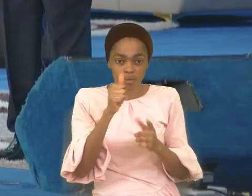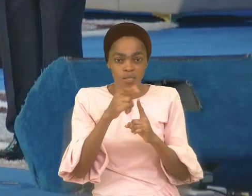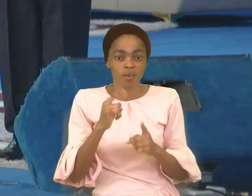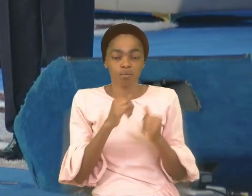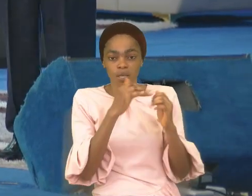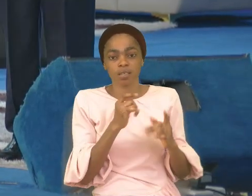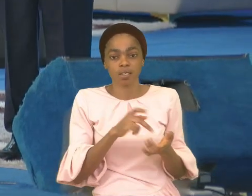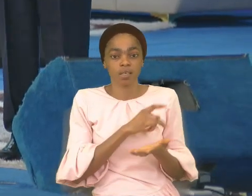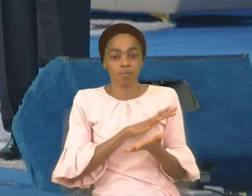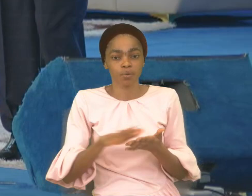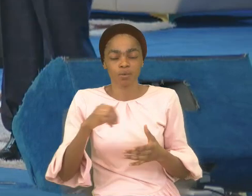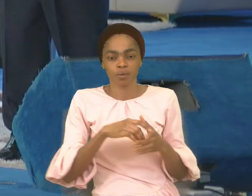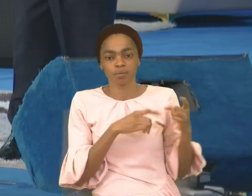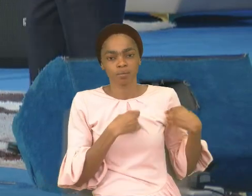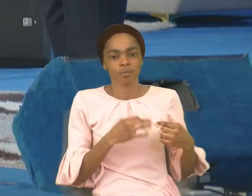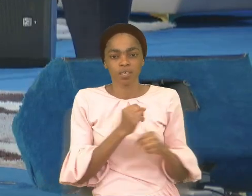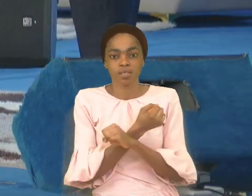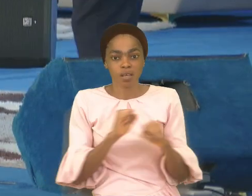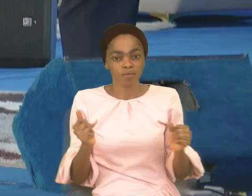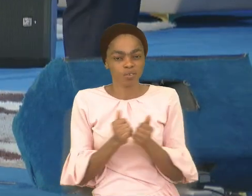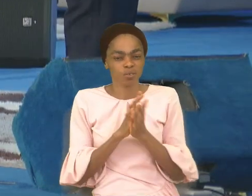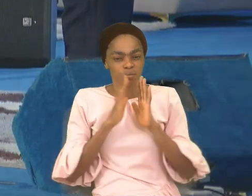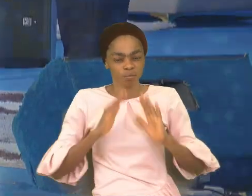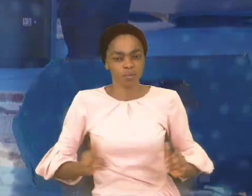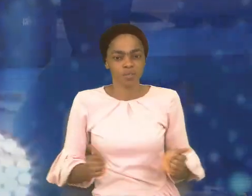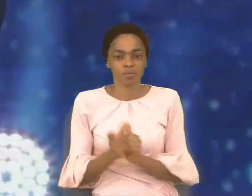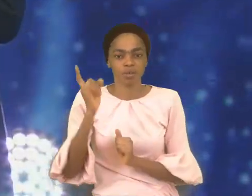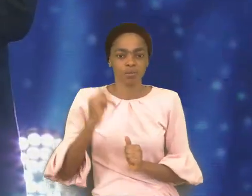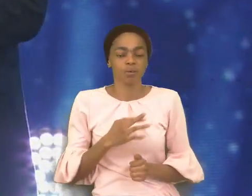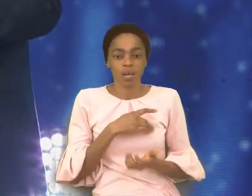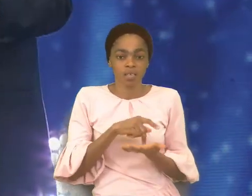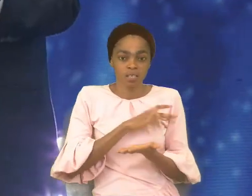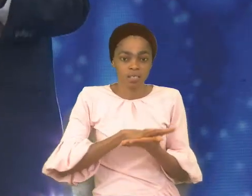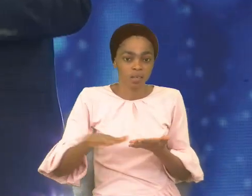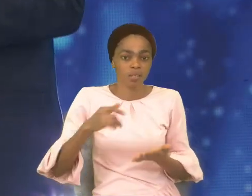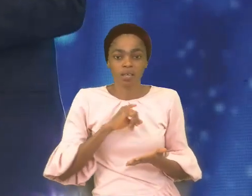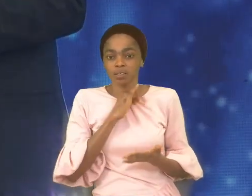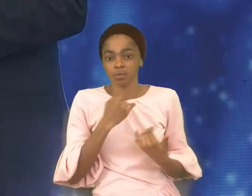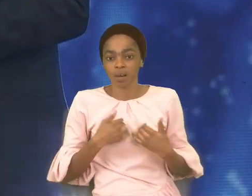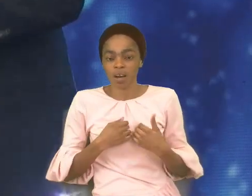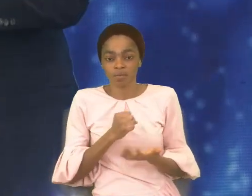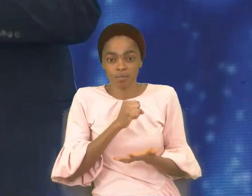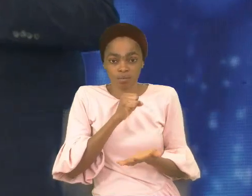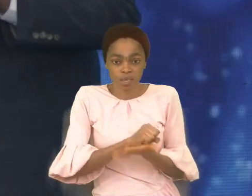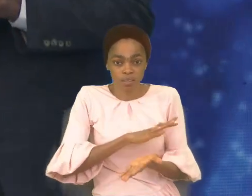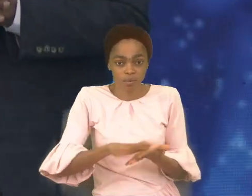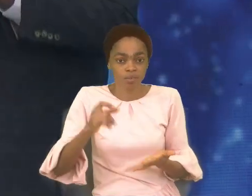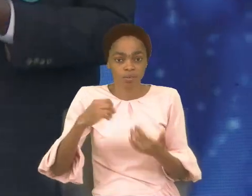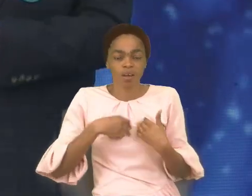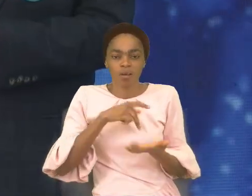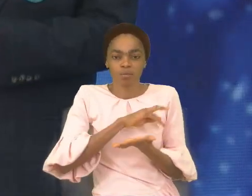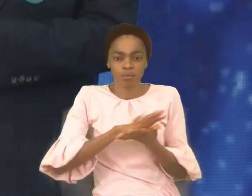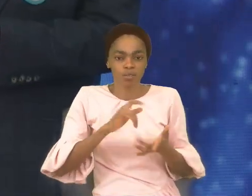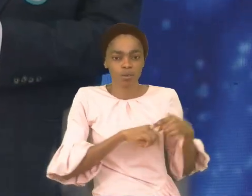Sanctification, purity of heart. Blessed are the pure in heart, for they shall see God. And